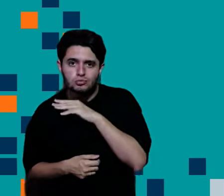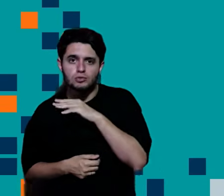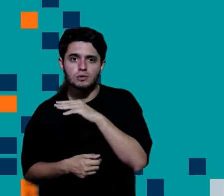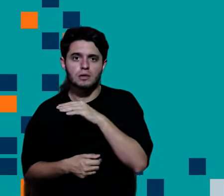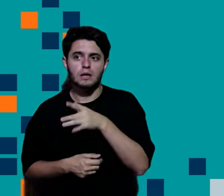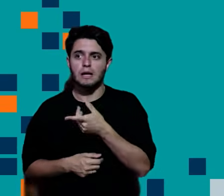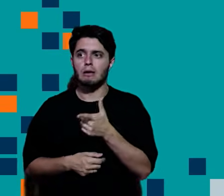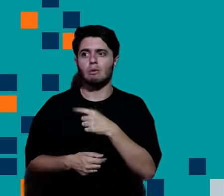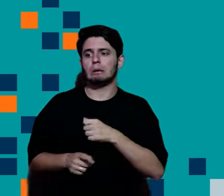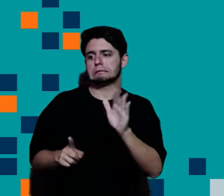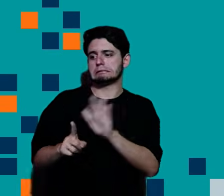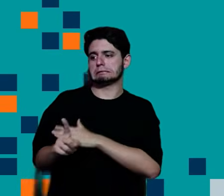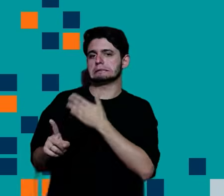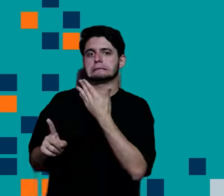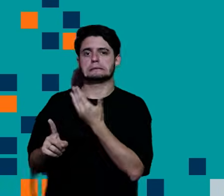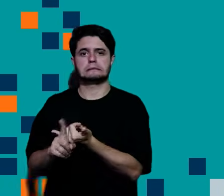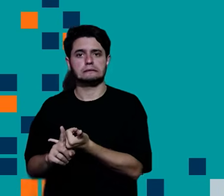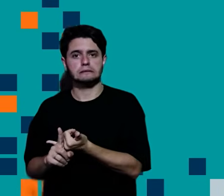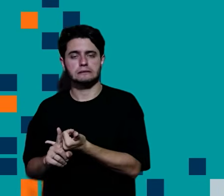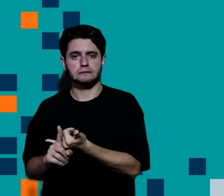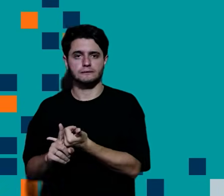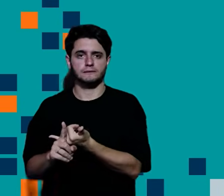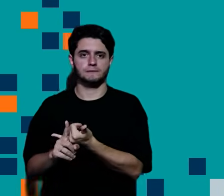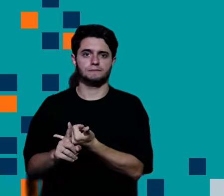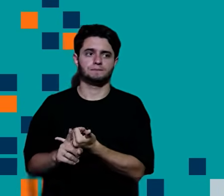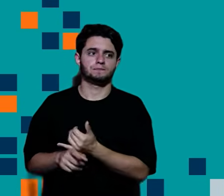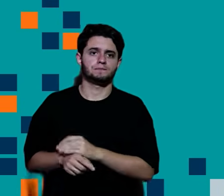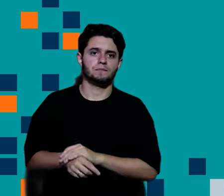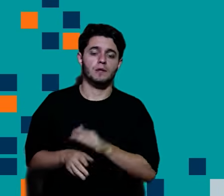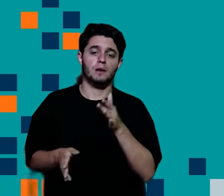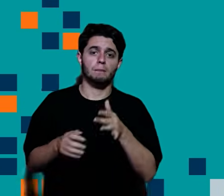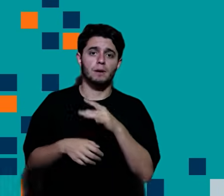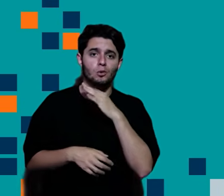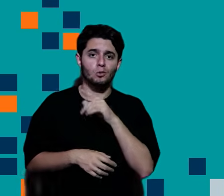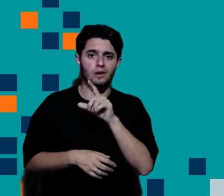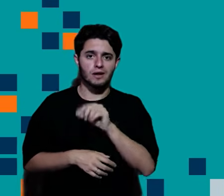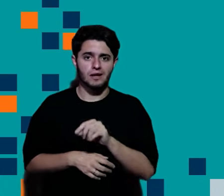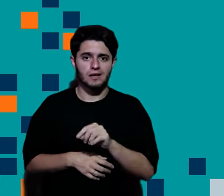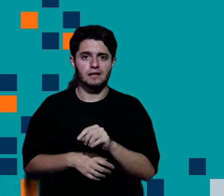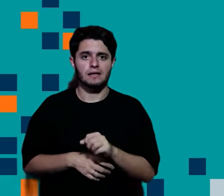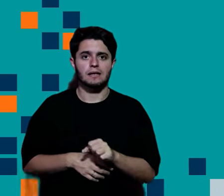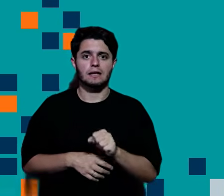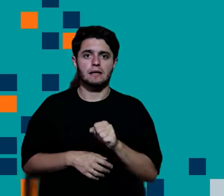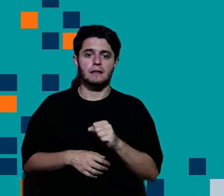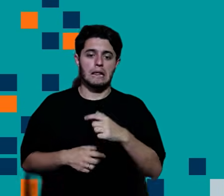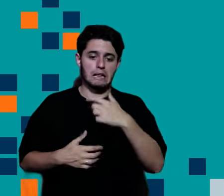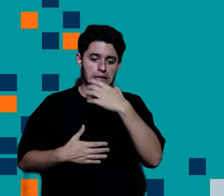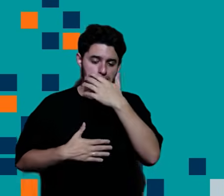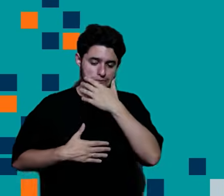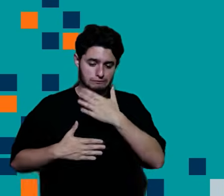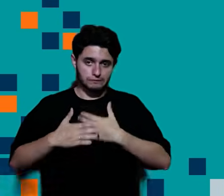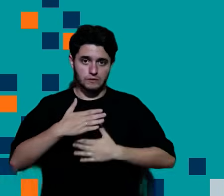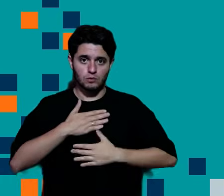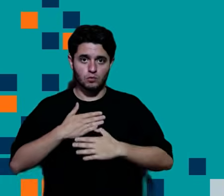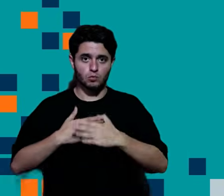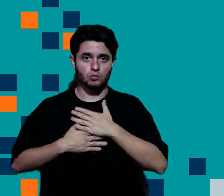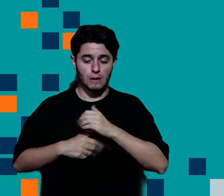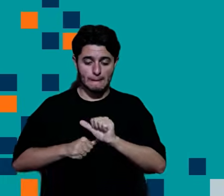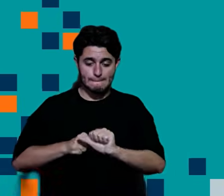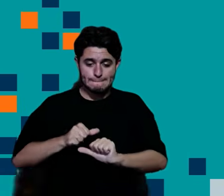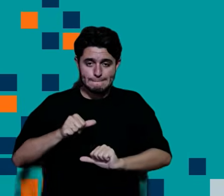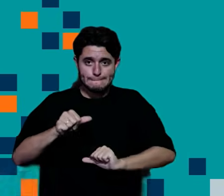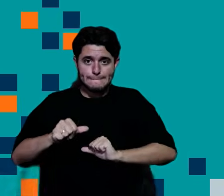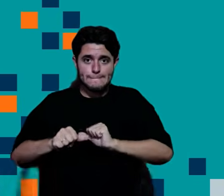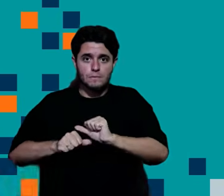punishment. And the only way they can prove it is that if it changes the structure of the body, the brain, and the physiology.